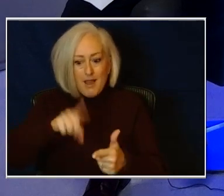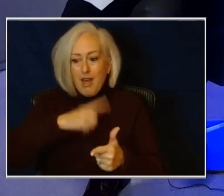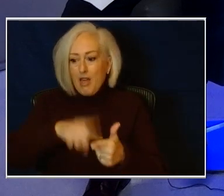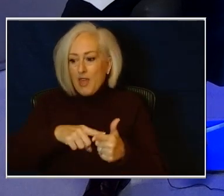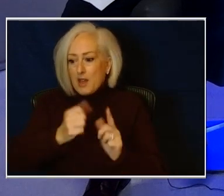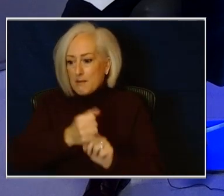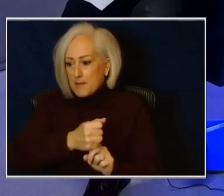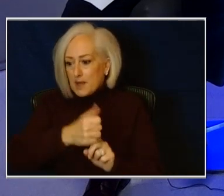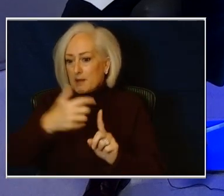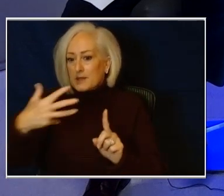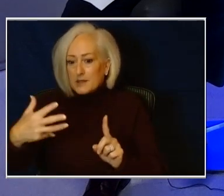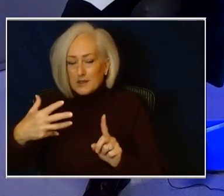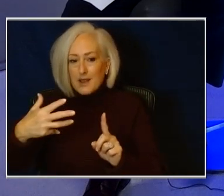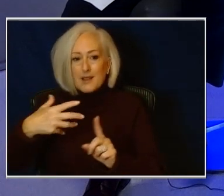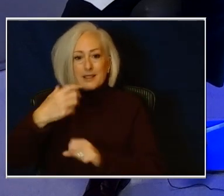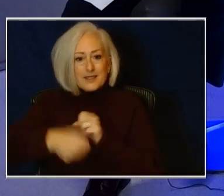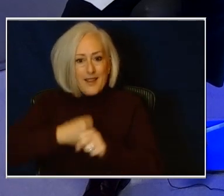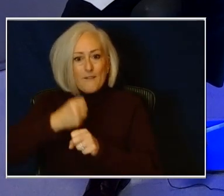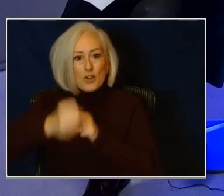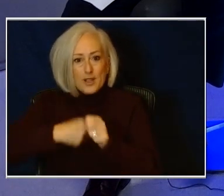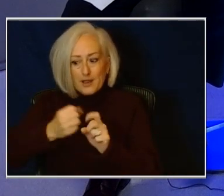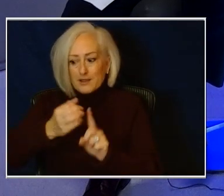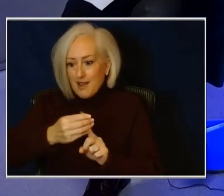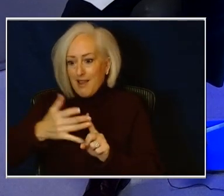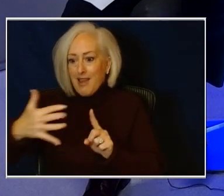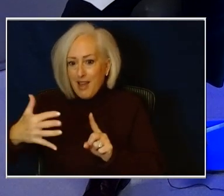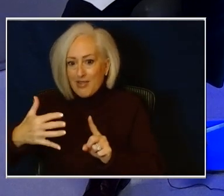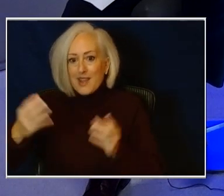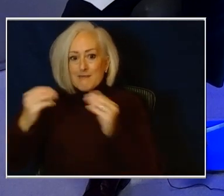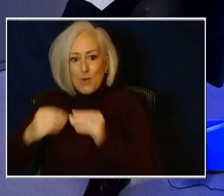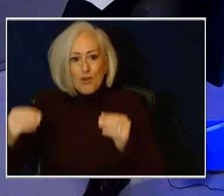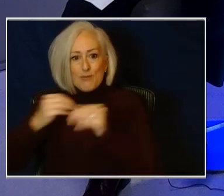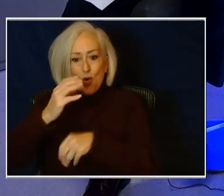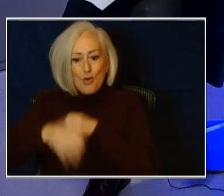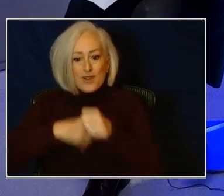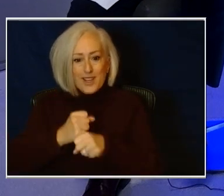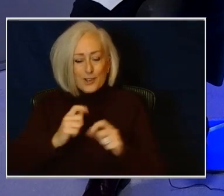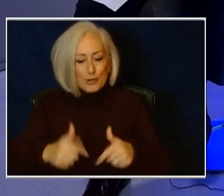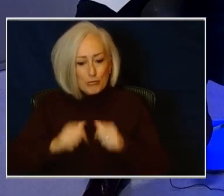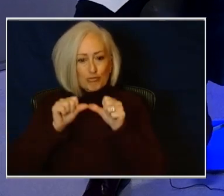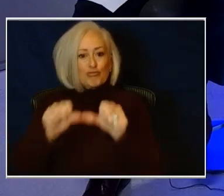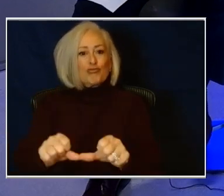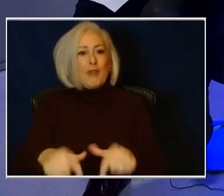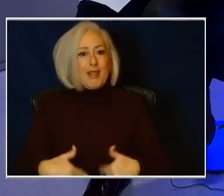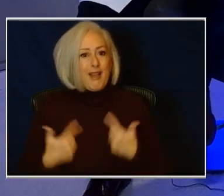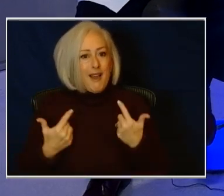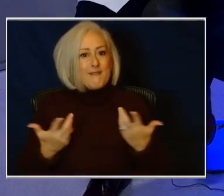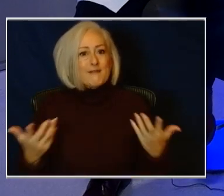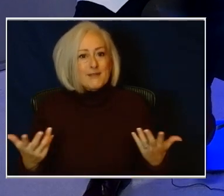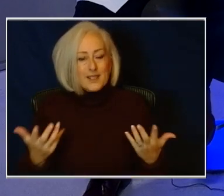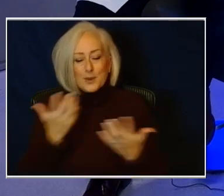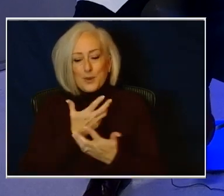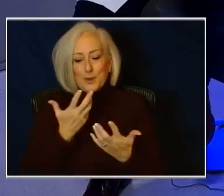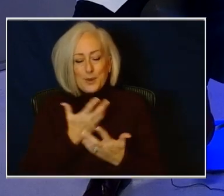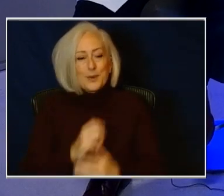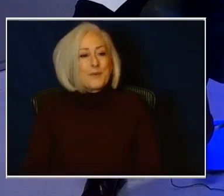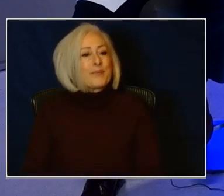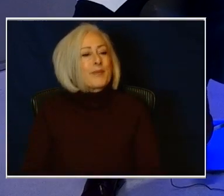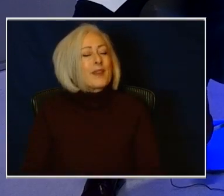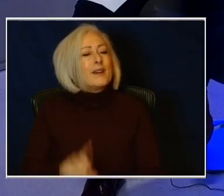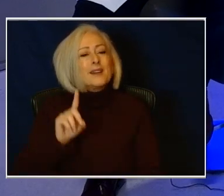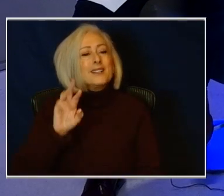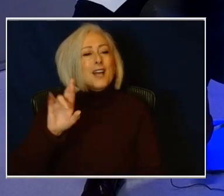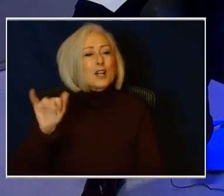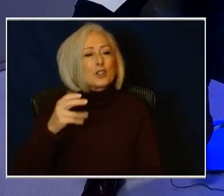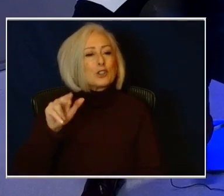decades on and that is just a really, really big deal. Dr. Jensen, why should patients care about